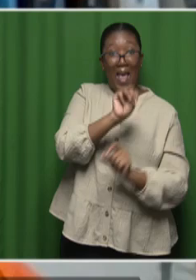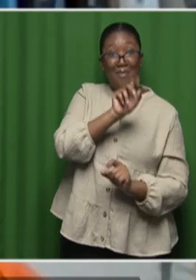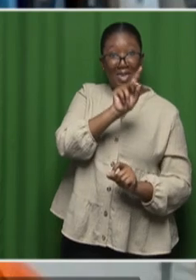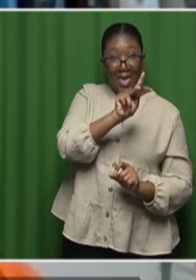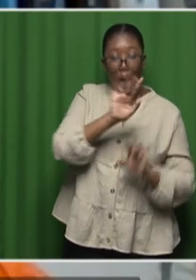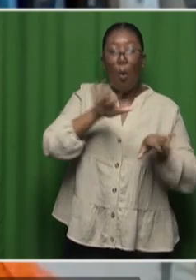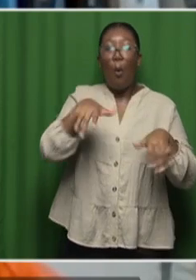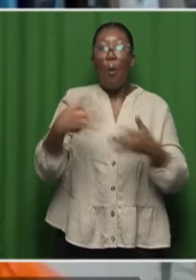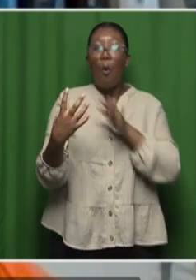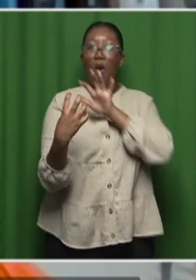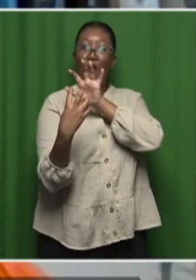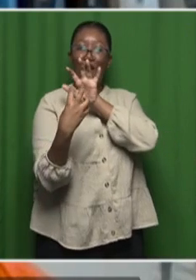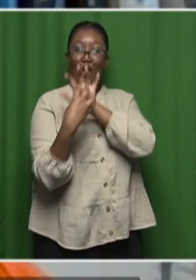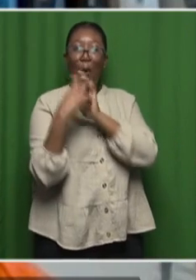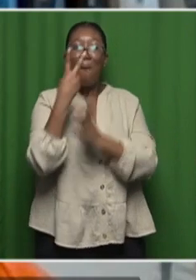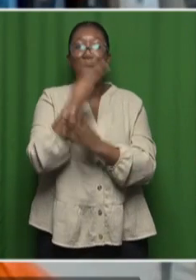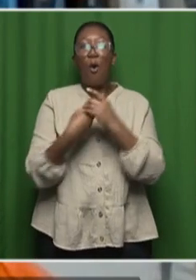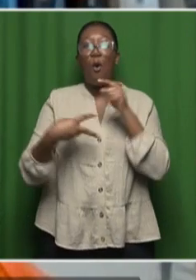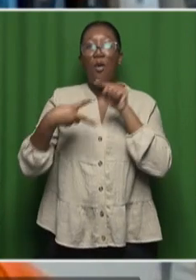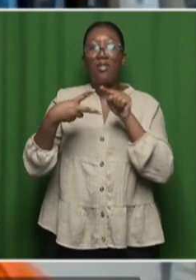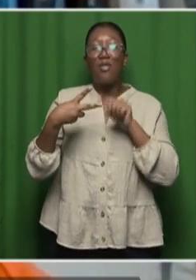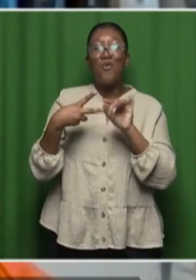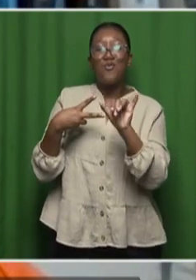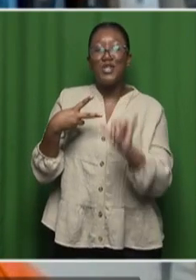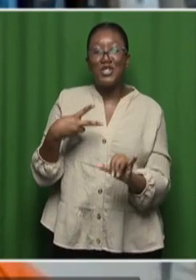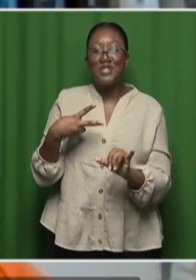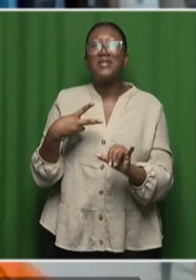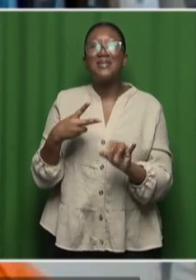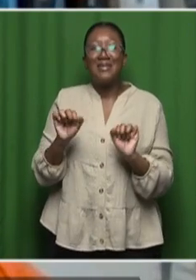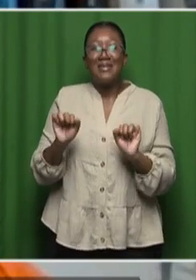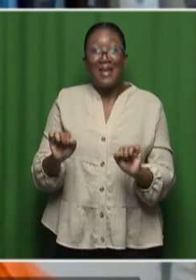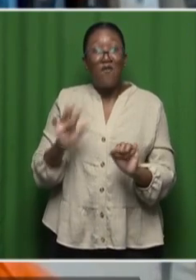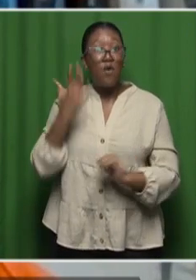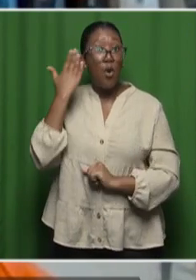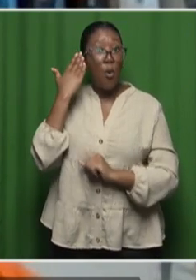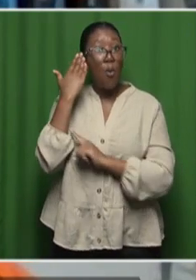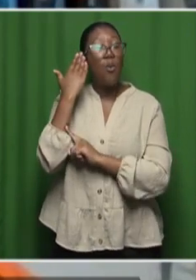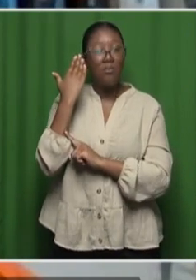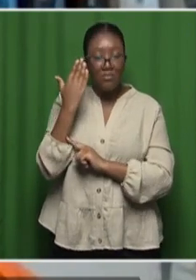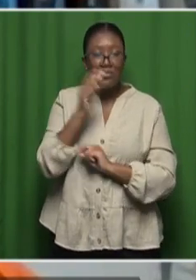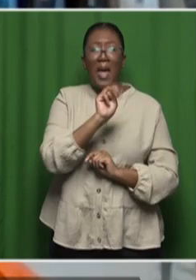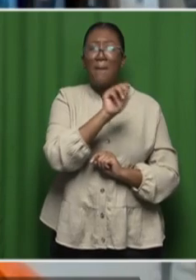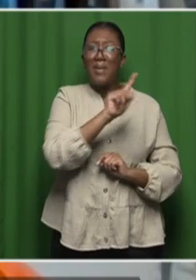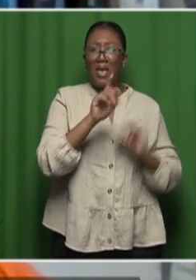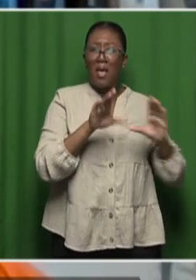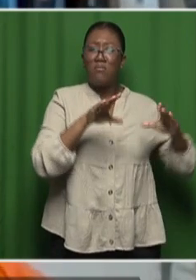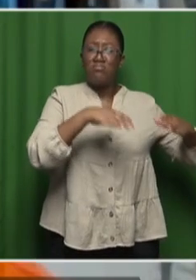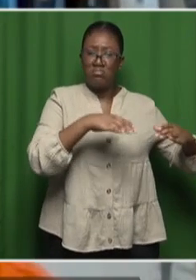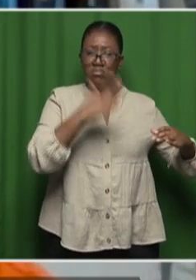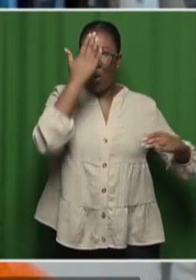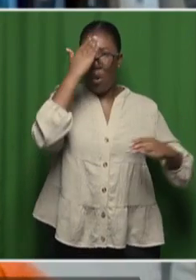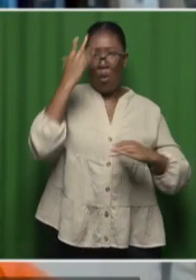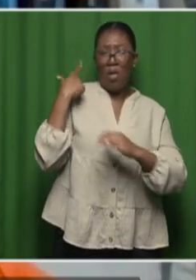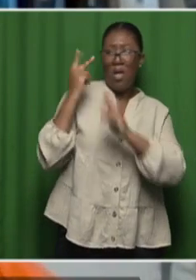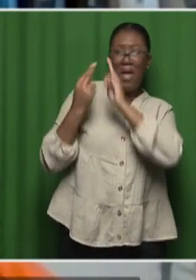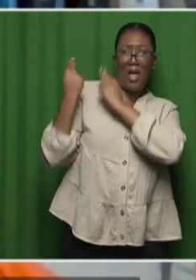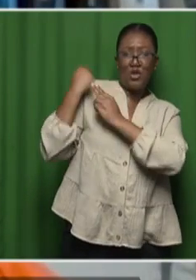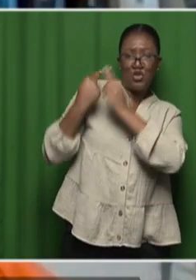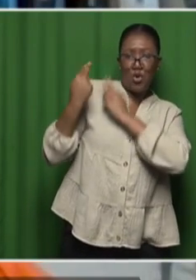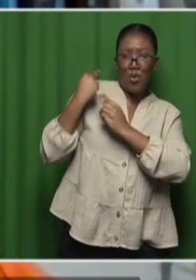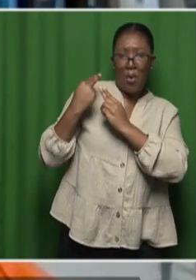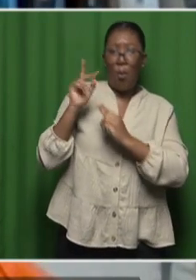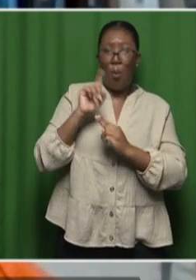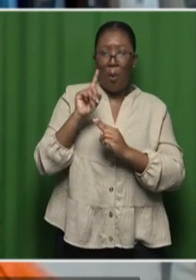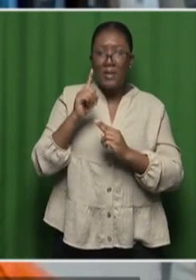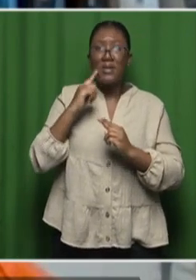the logo. So we do know that obviously uMkhonto weSizwe historically was a